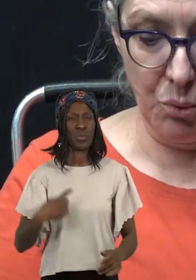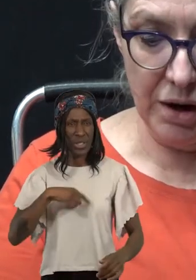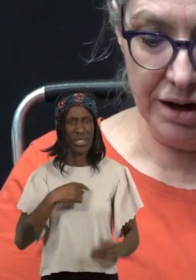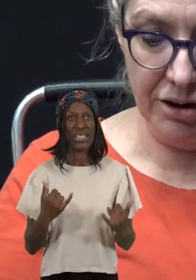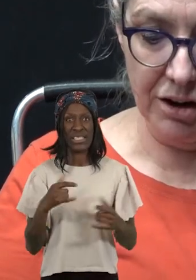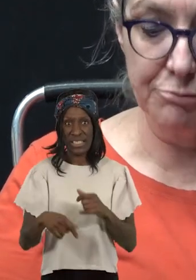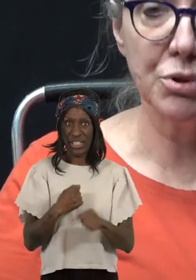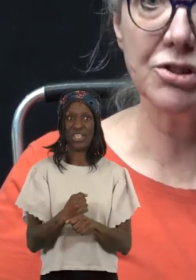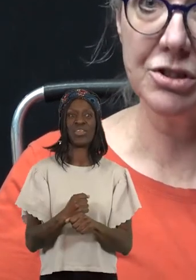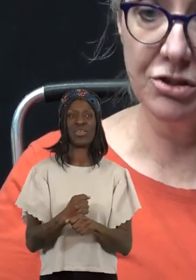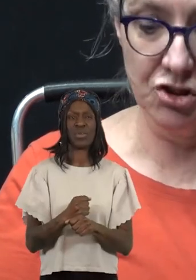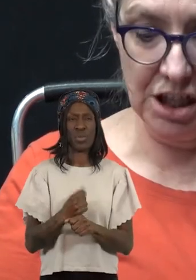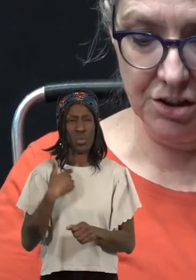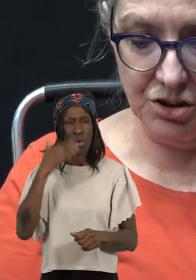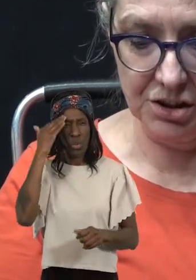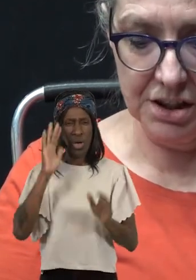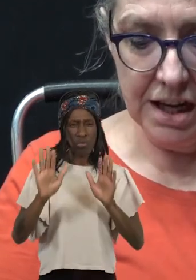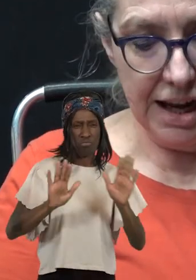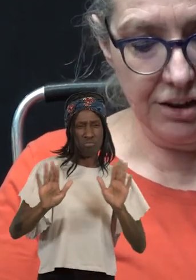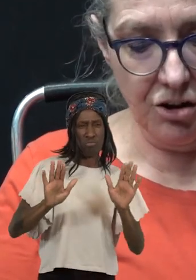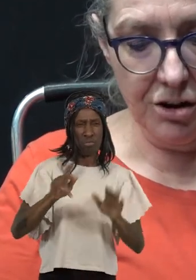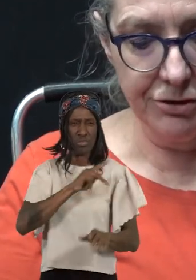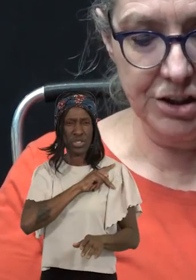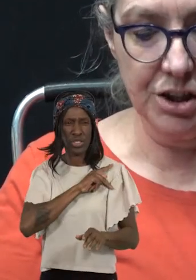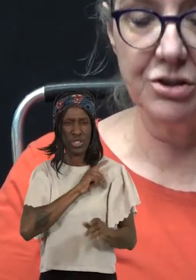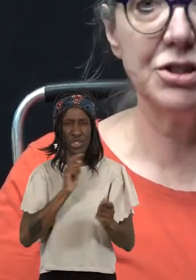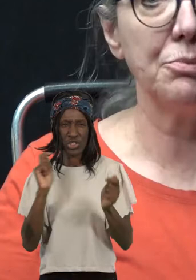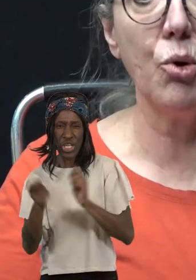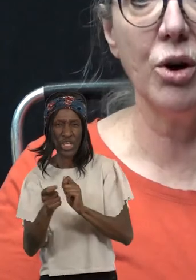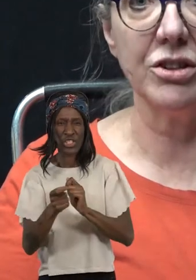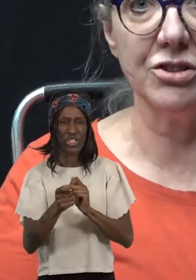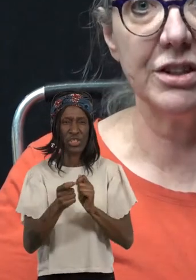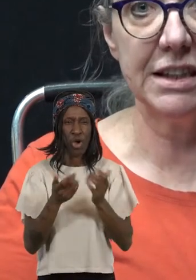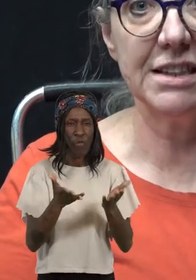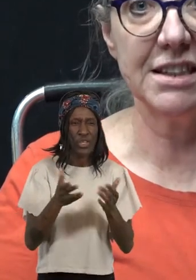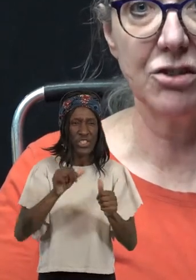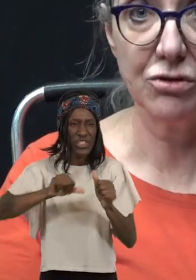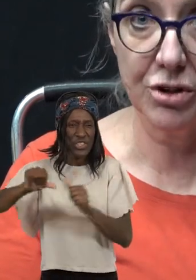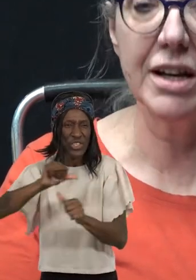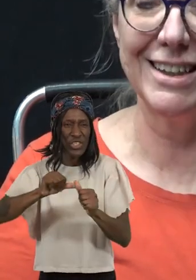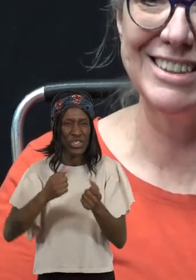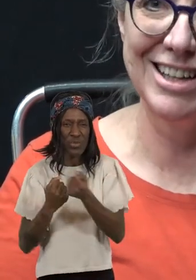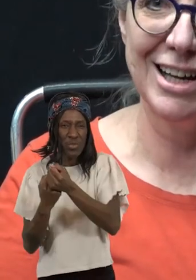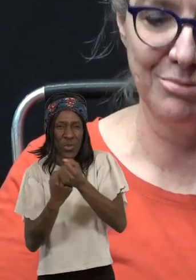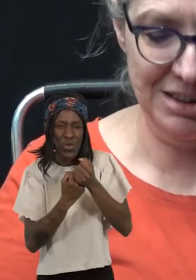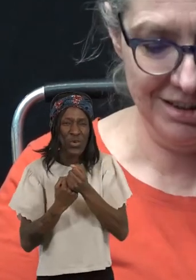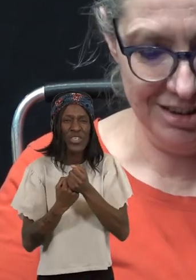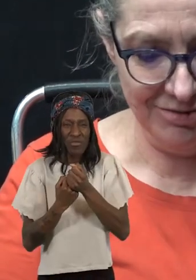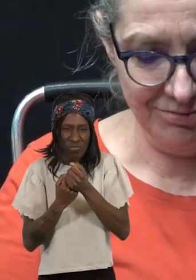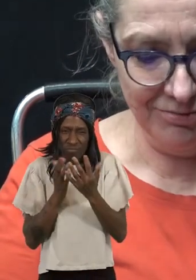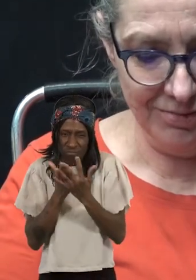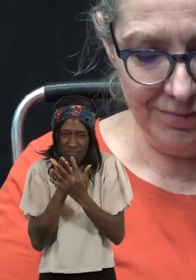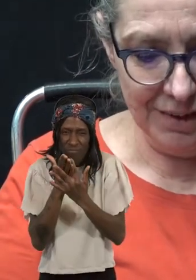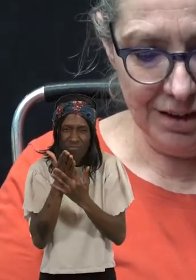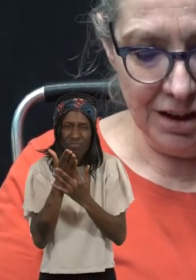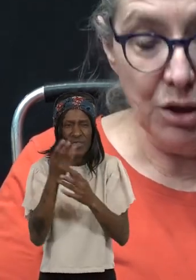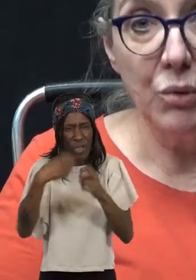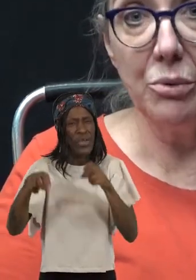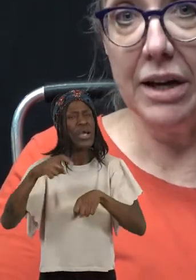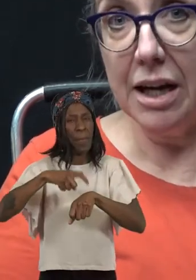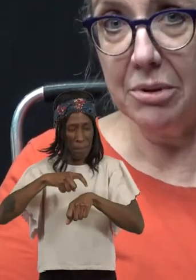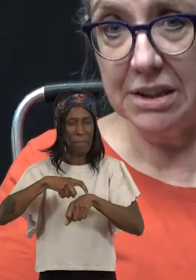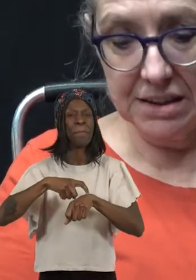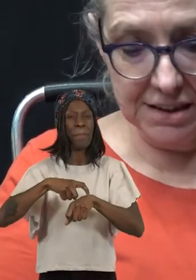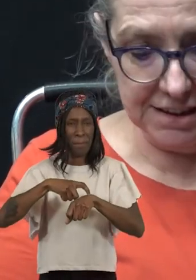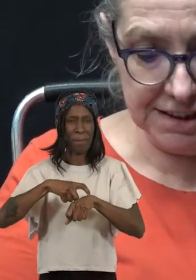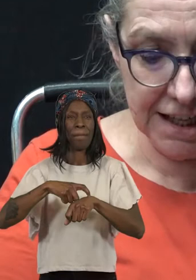be aware of personal changes and offer each other support during these trying times. We